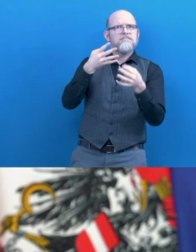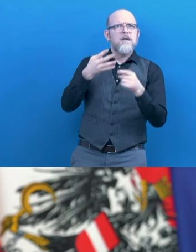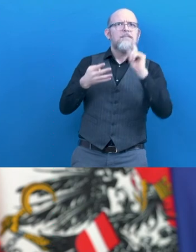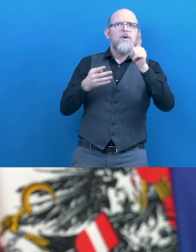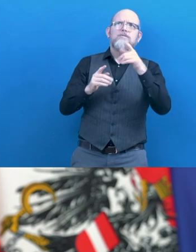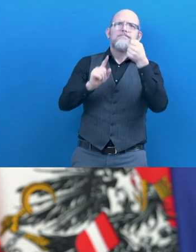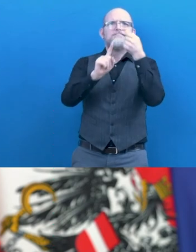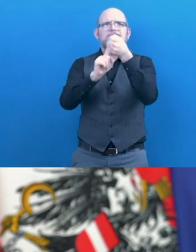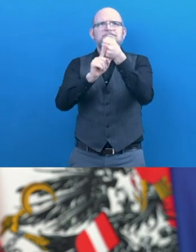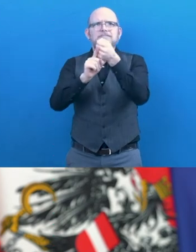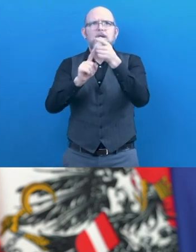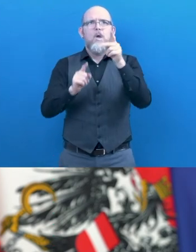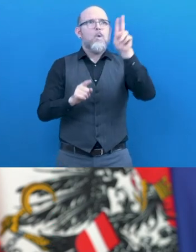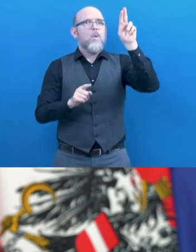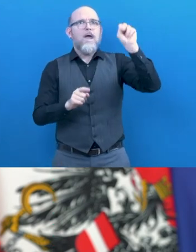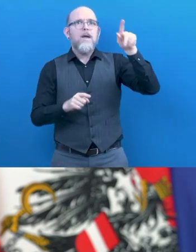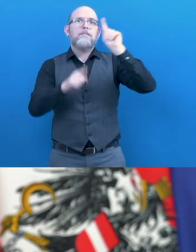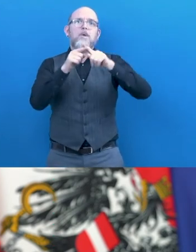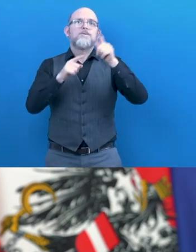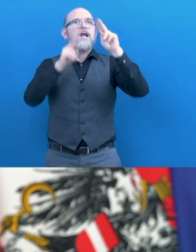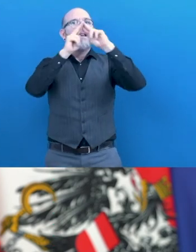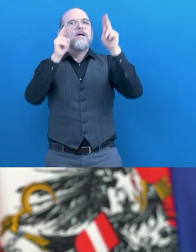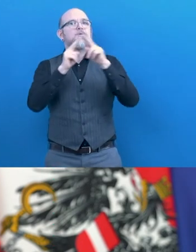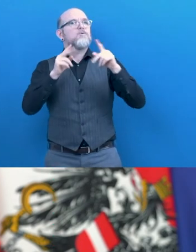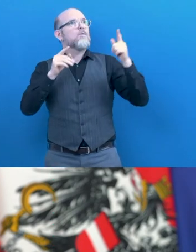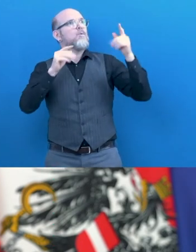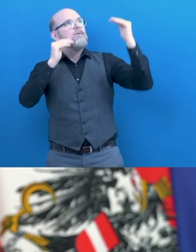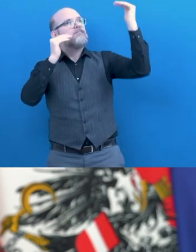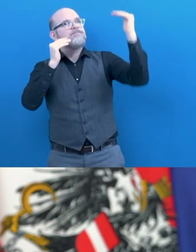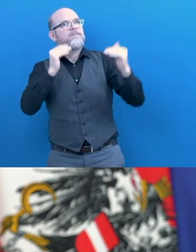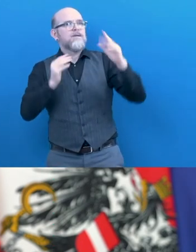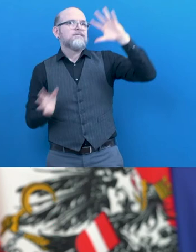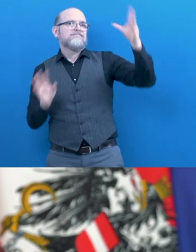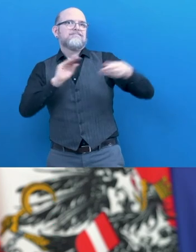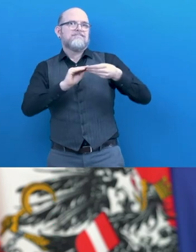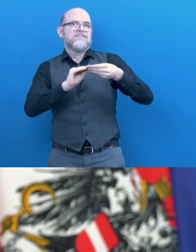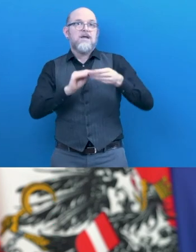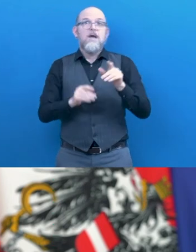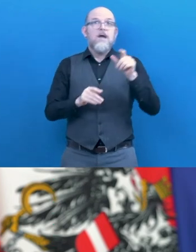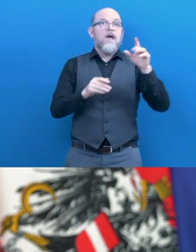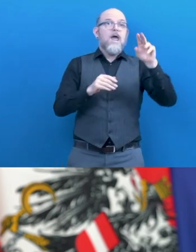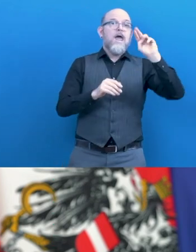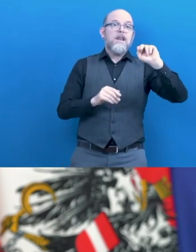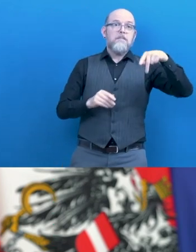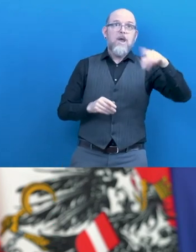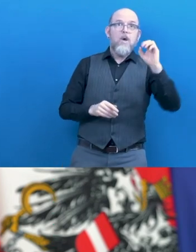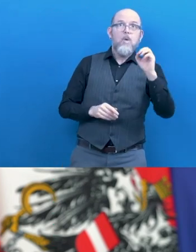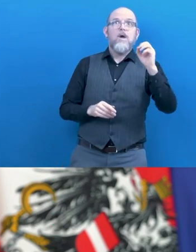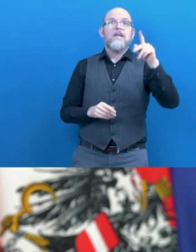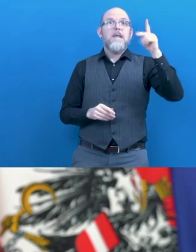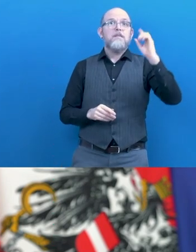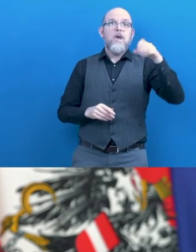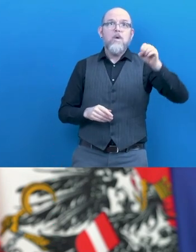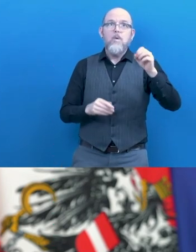United Nations and other international fora. Civil society initiatives like the Zero Project and